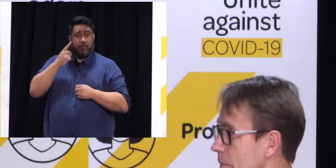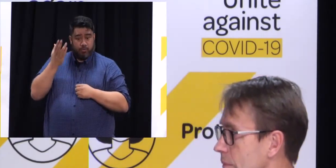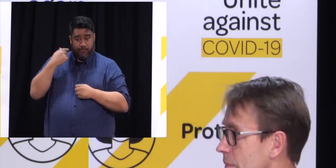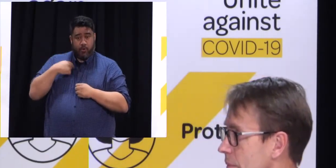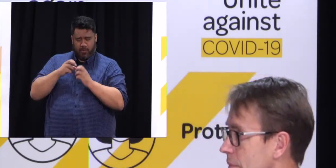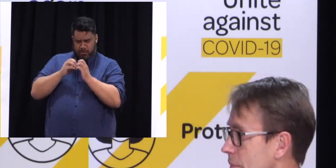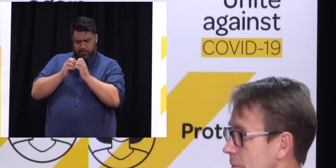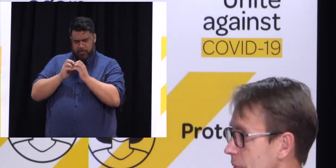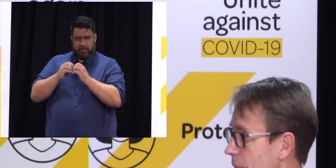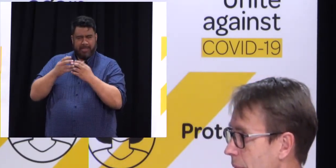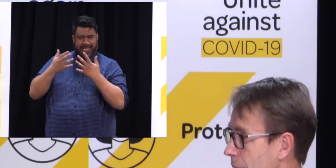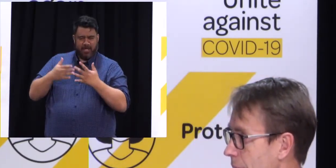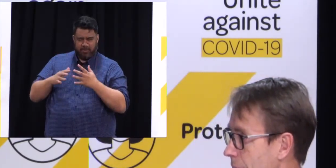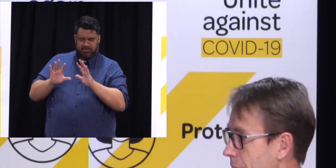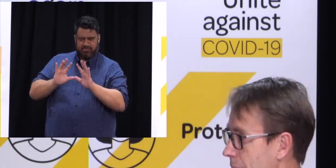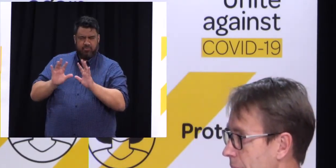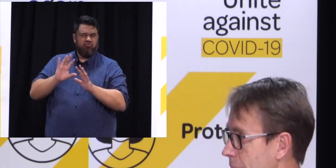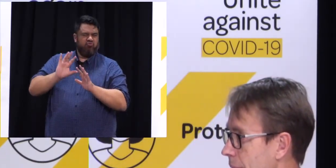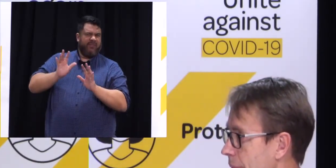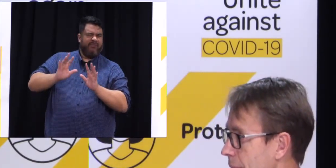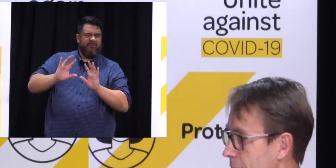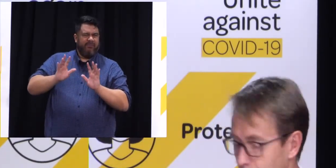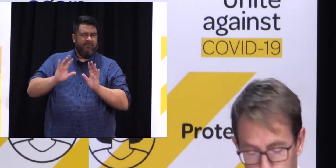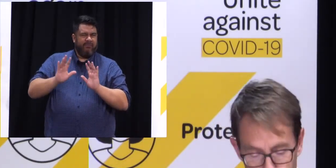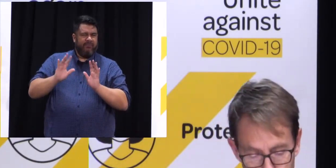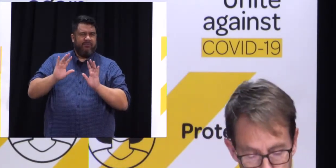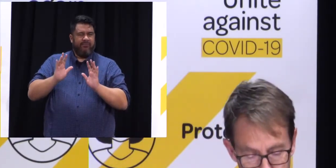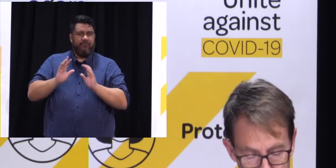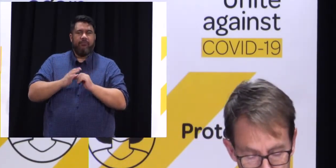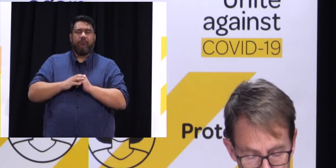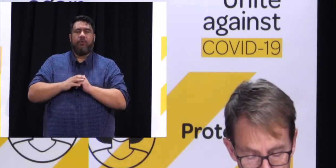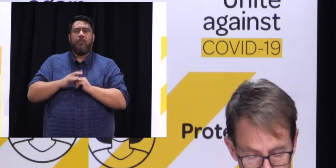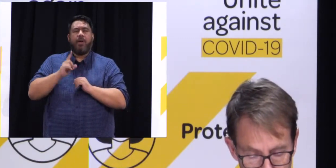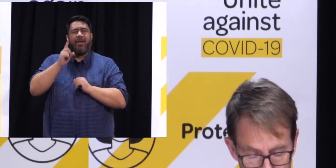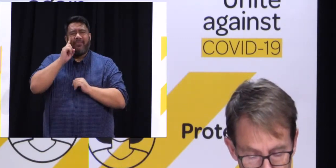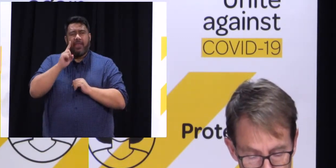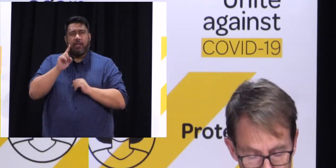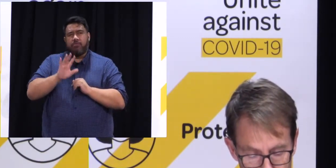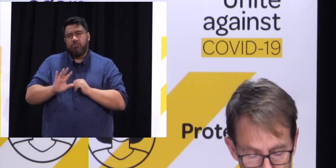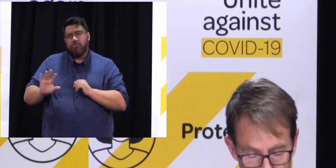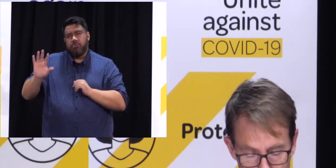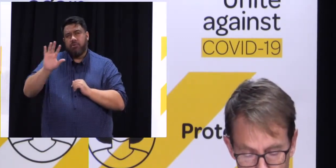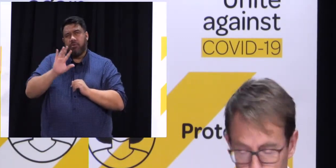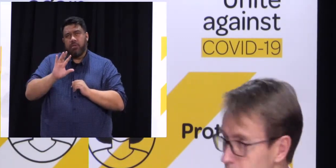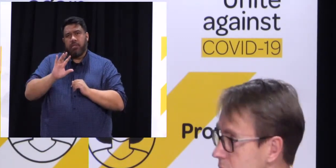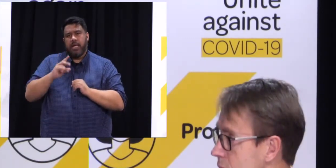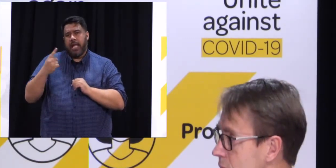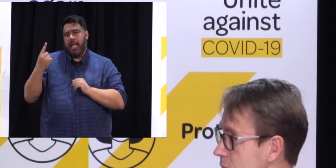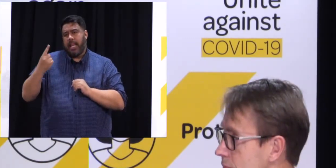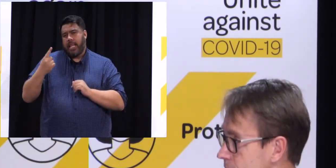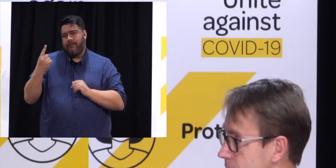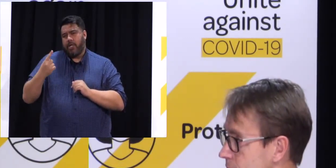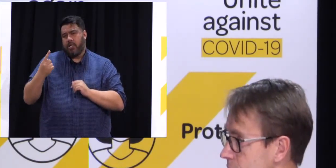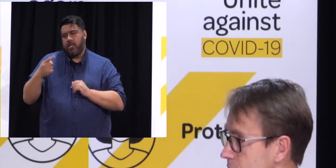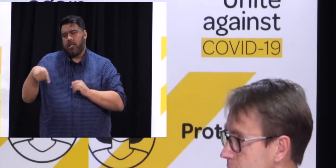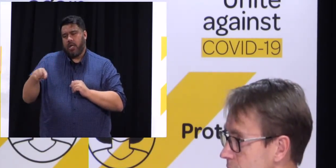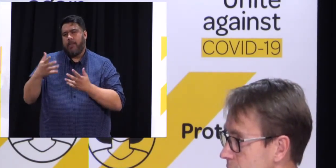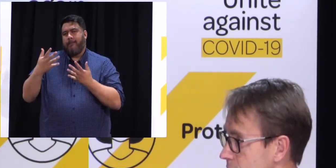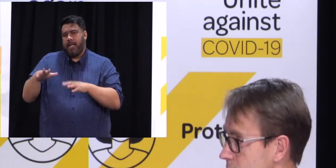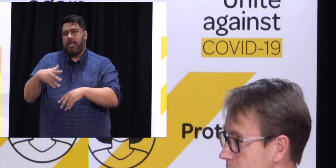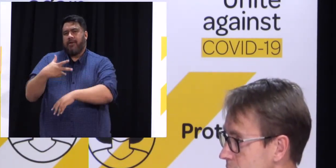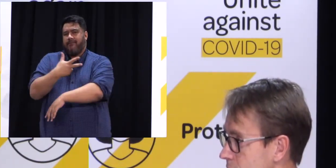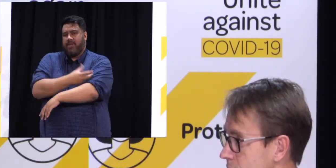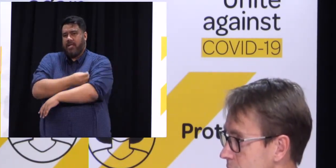count this morning, and forgive me that it will be rough, it'll be off the top of my head, but I believe it was somewhere in the order of 11 or so.